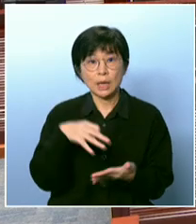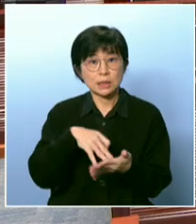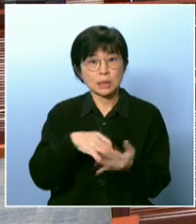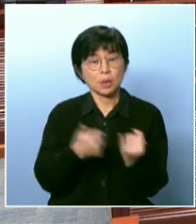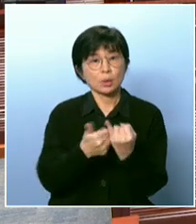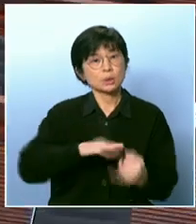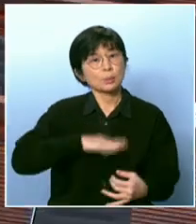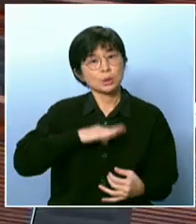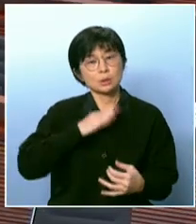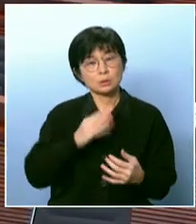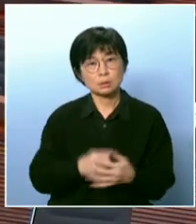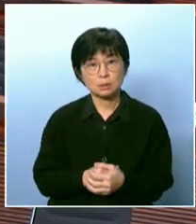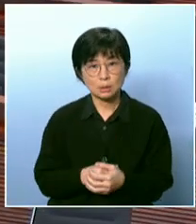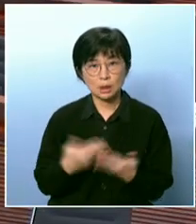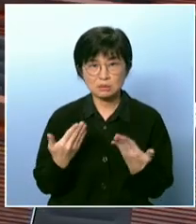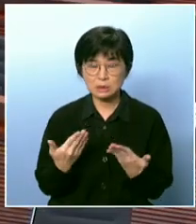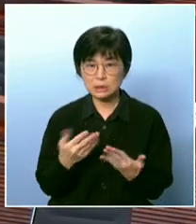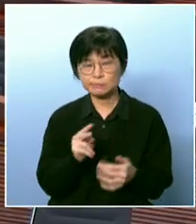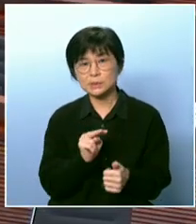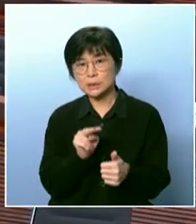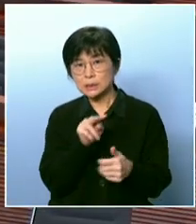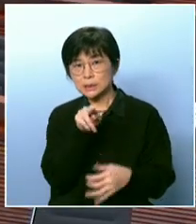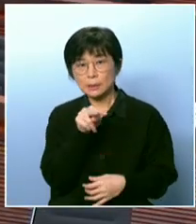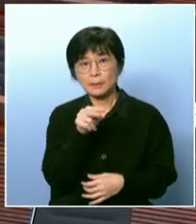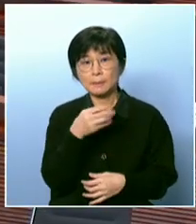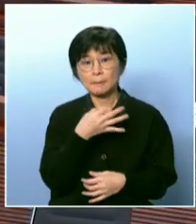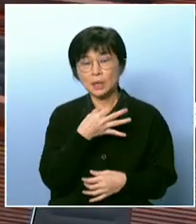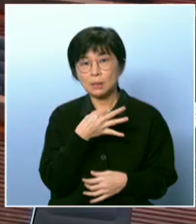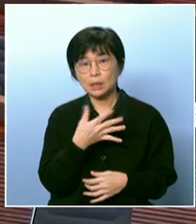to data, so it seems that projects are quite